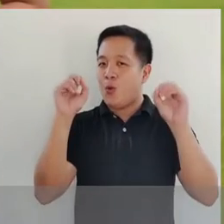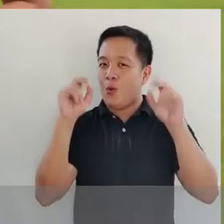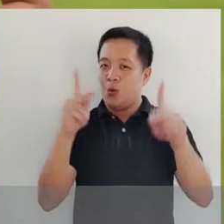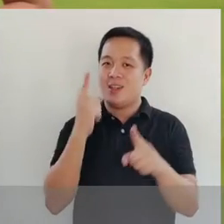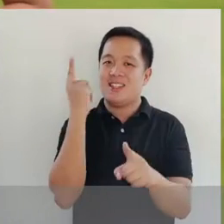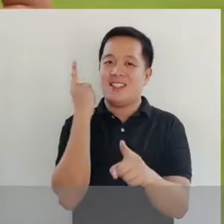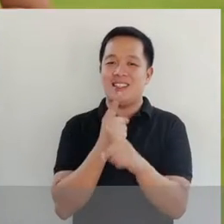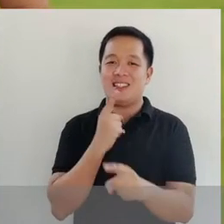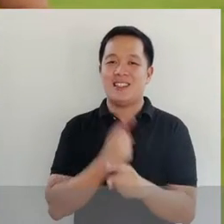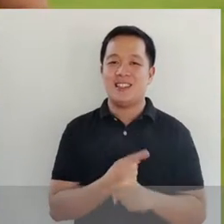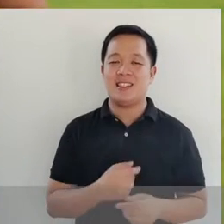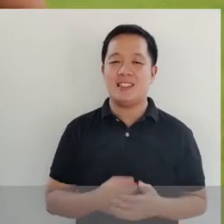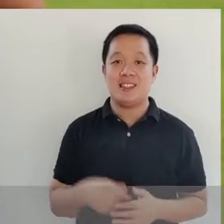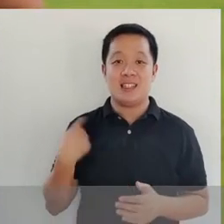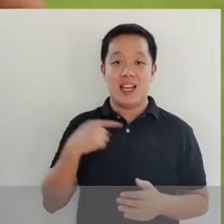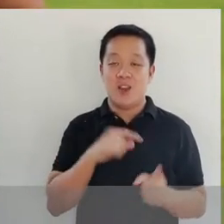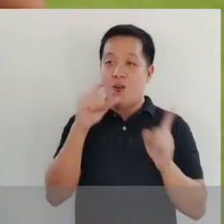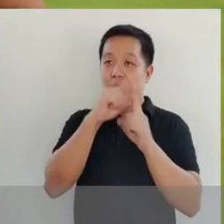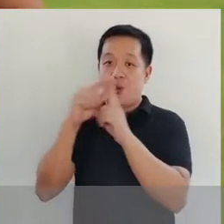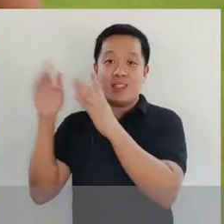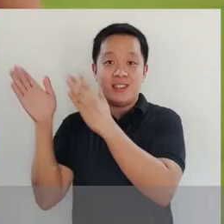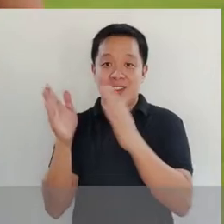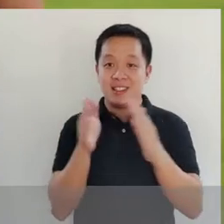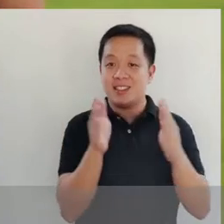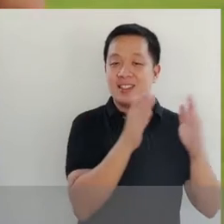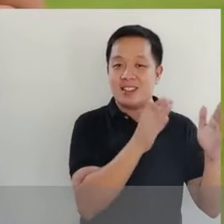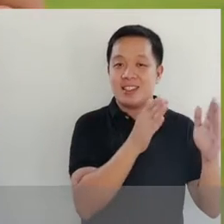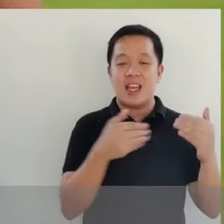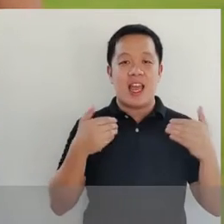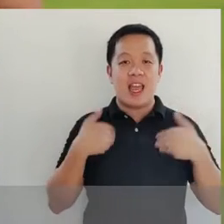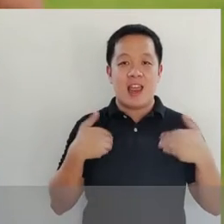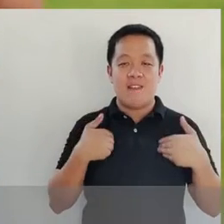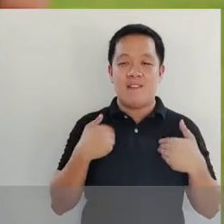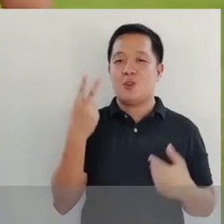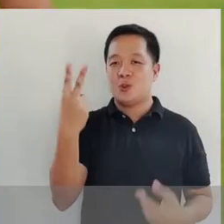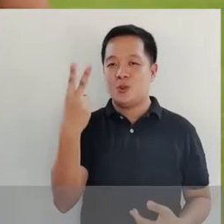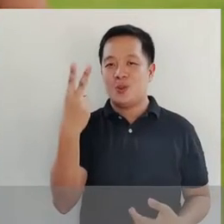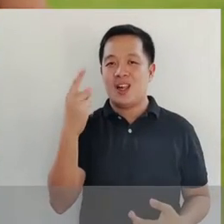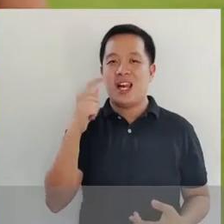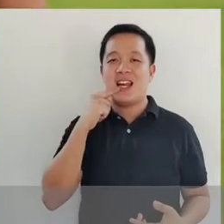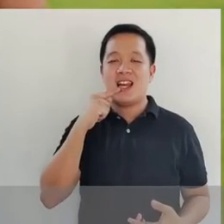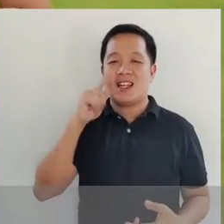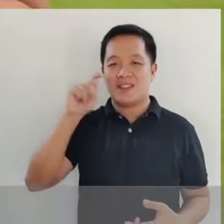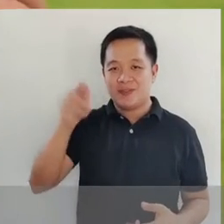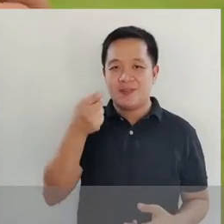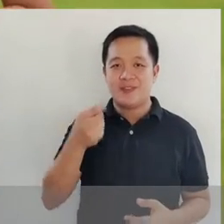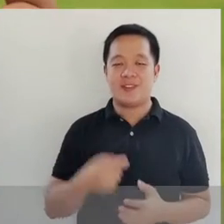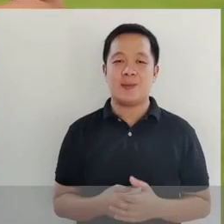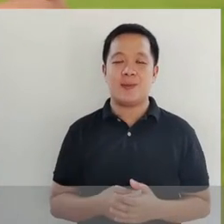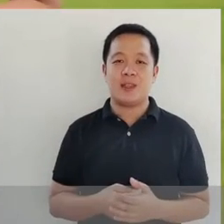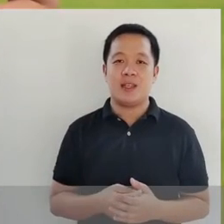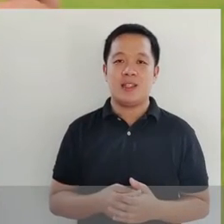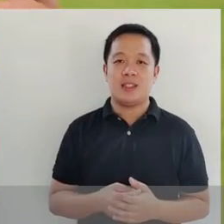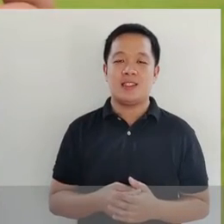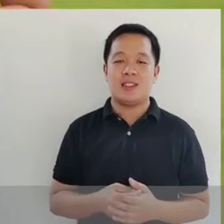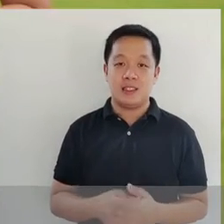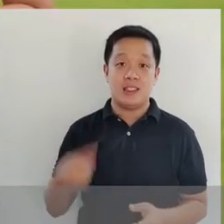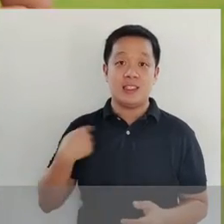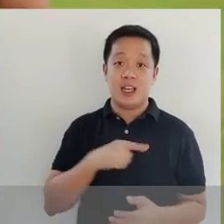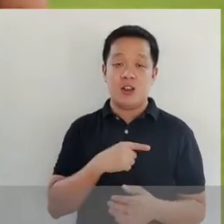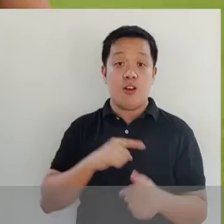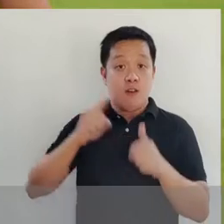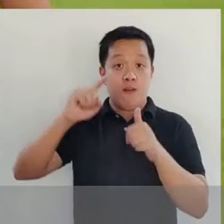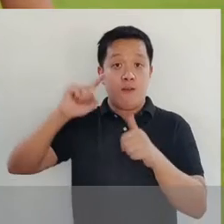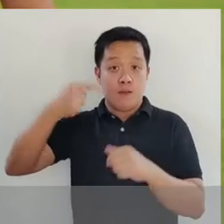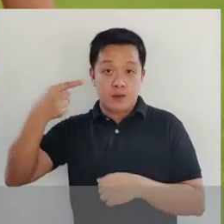Alright, we arranged the words and we came up with two tongue twisters. Now going back to the first